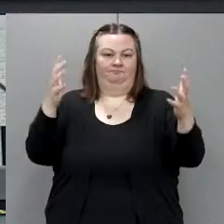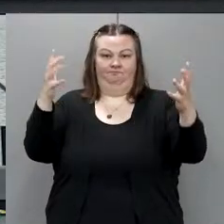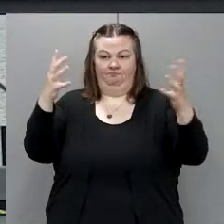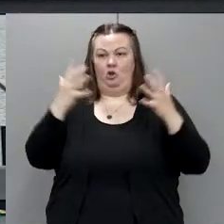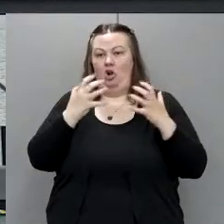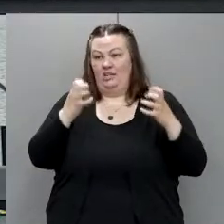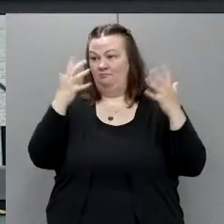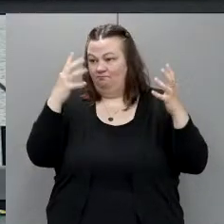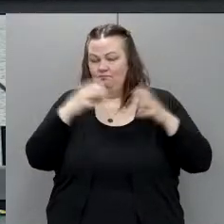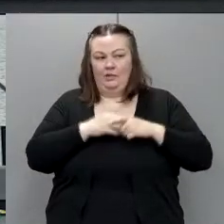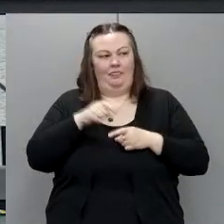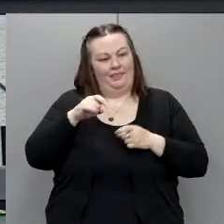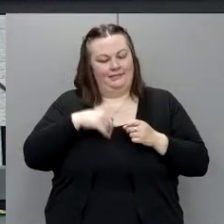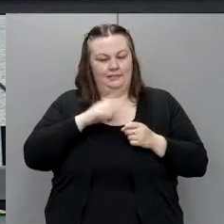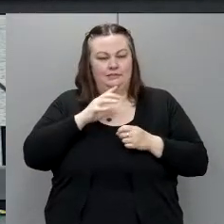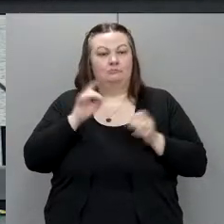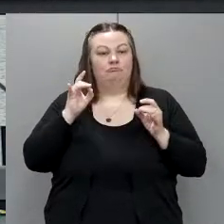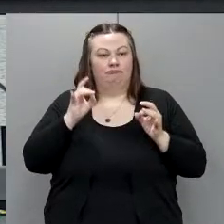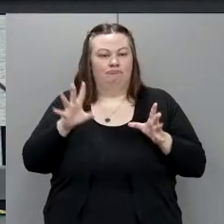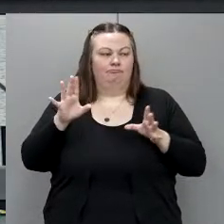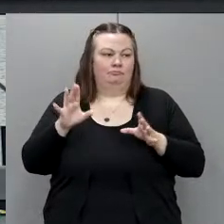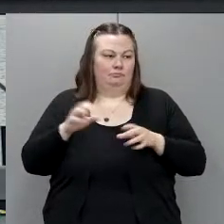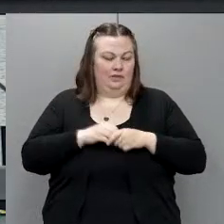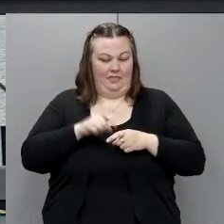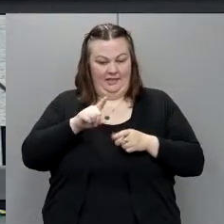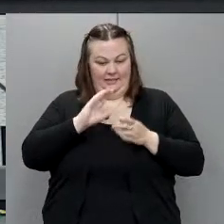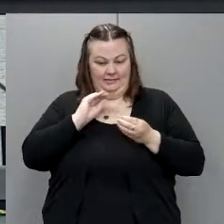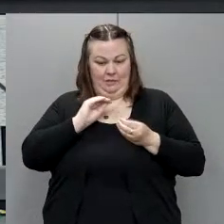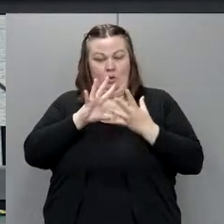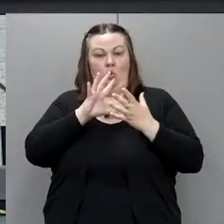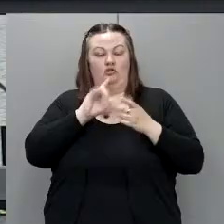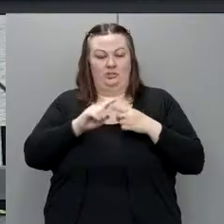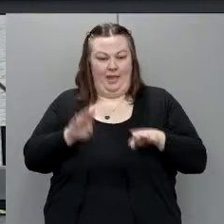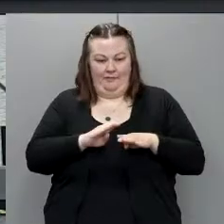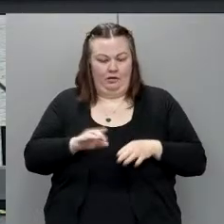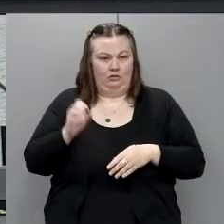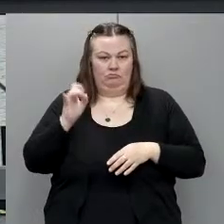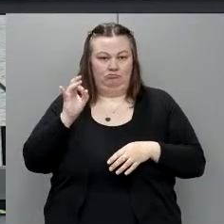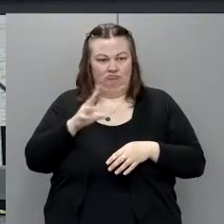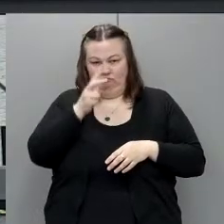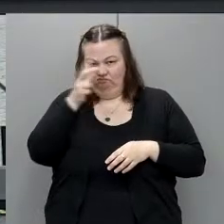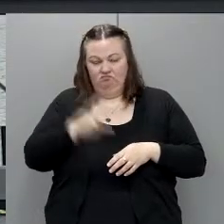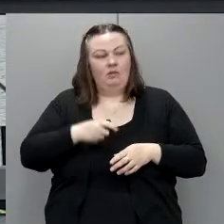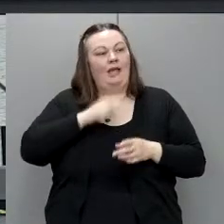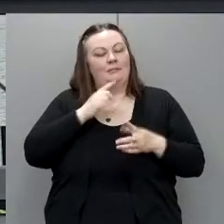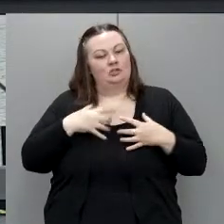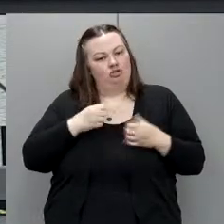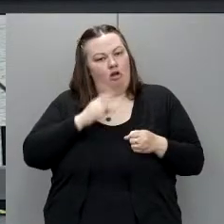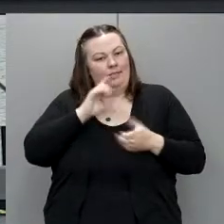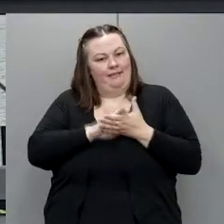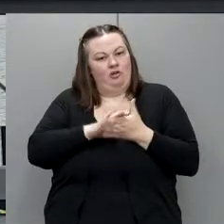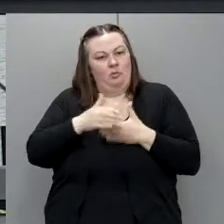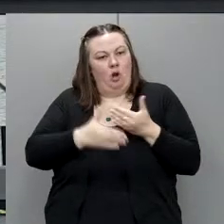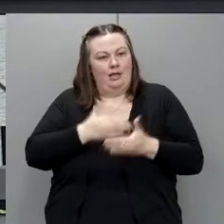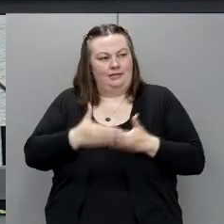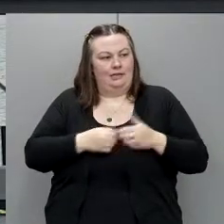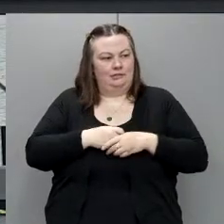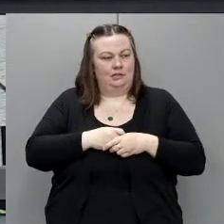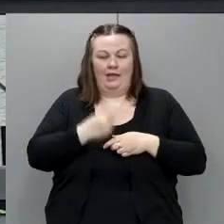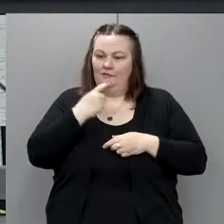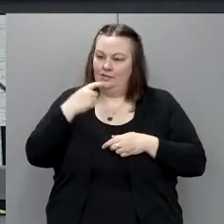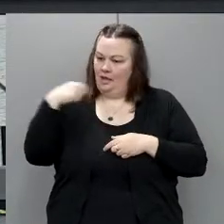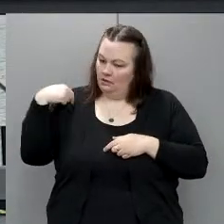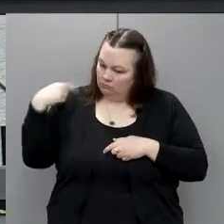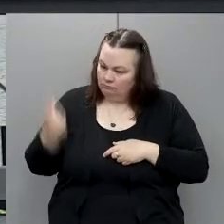This is reprehensible, this approach. I'm a strong believer in process. I have said